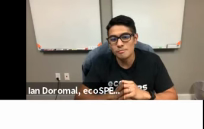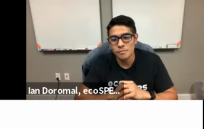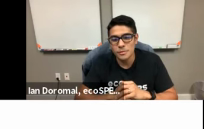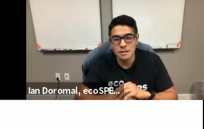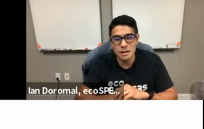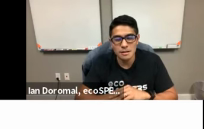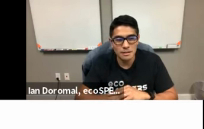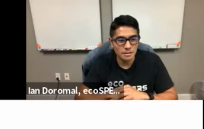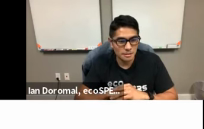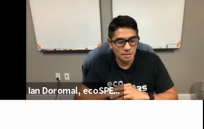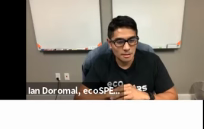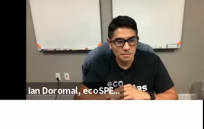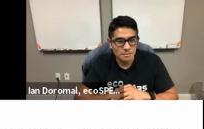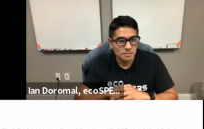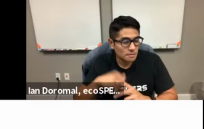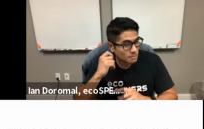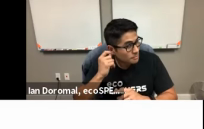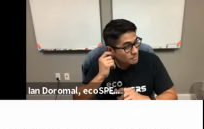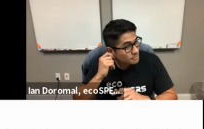EcoCube. Next slide.